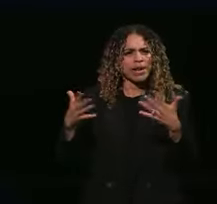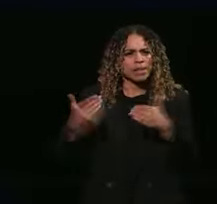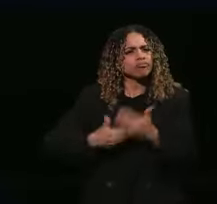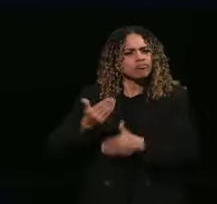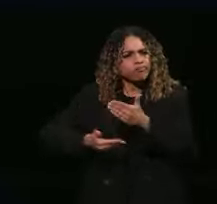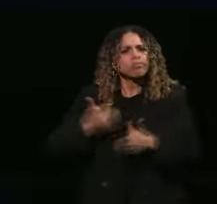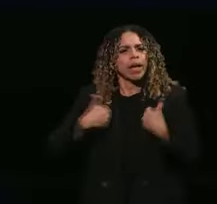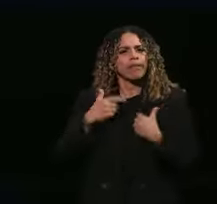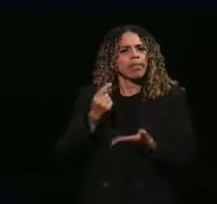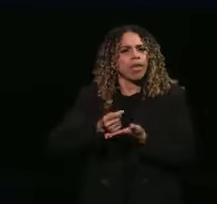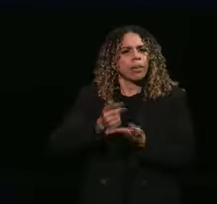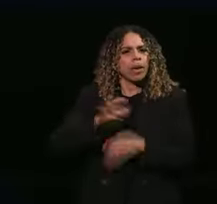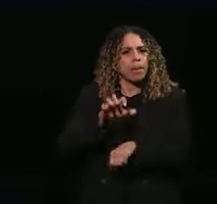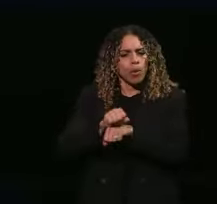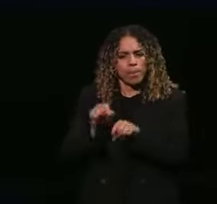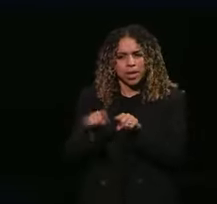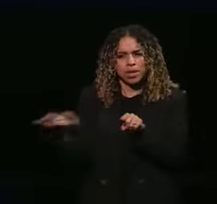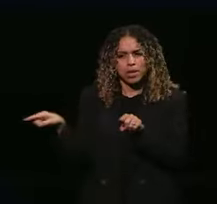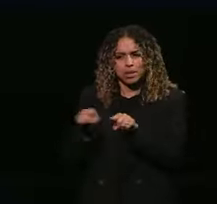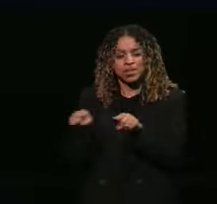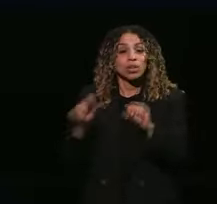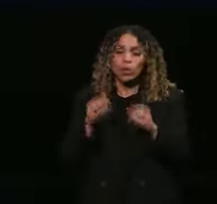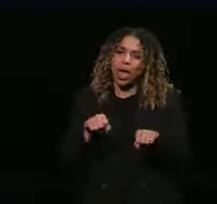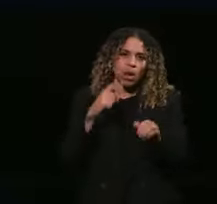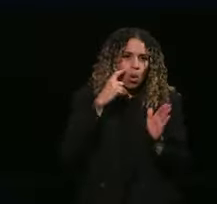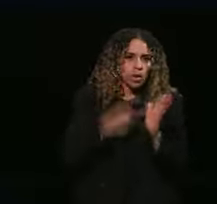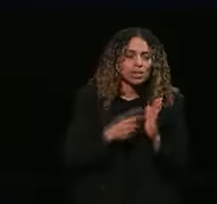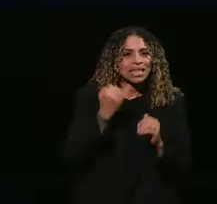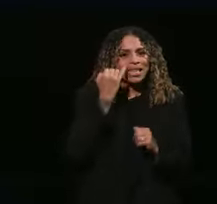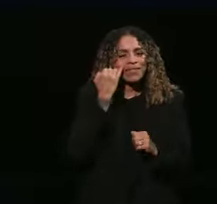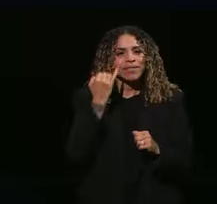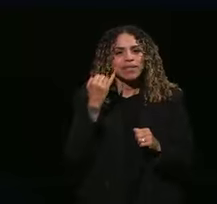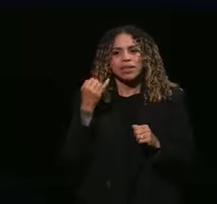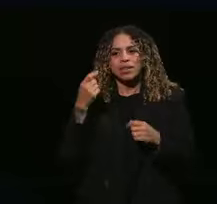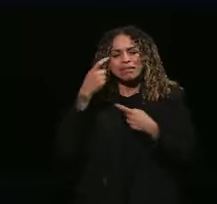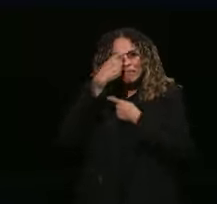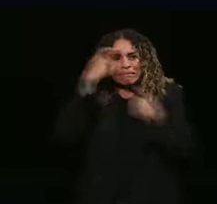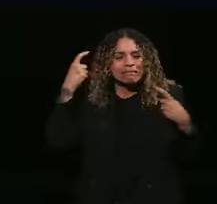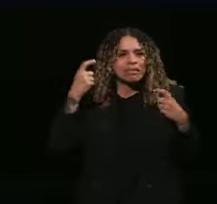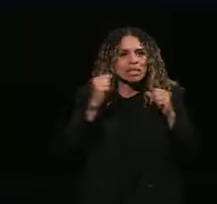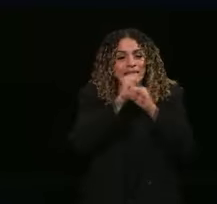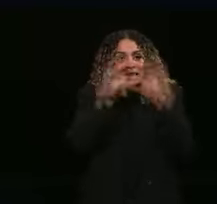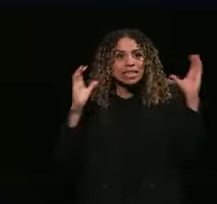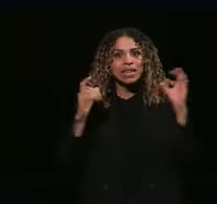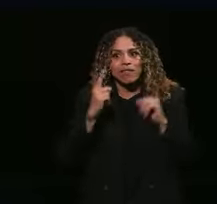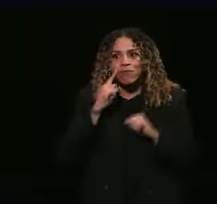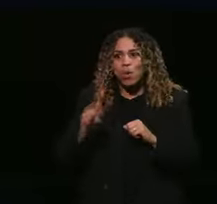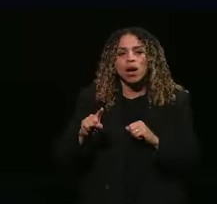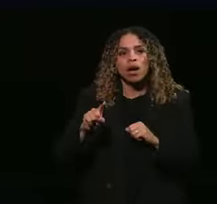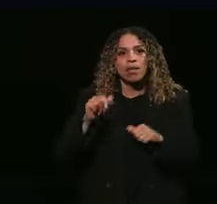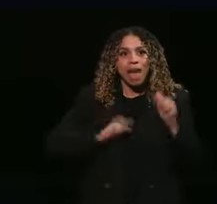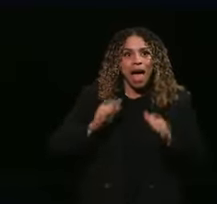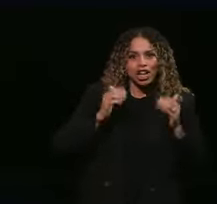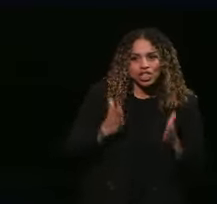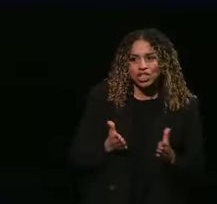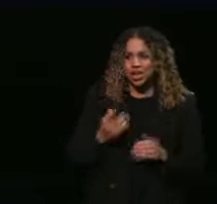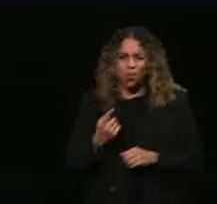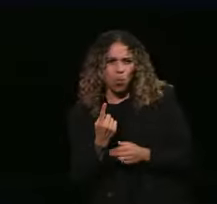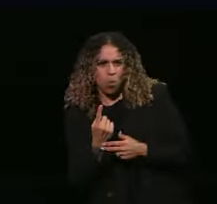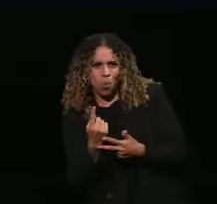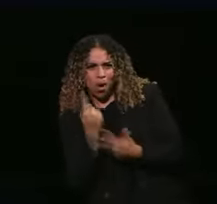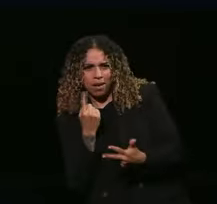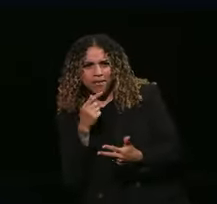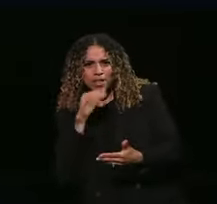it at some point when there is a disturbing scene for the actor and Aya, one of the daughters, say, I